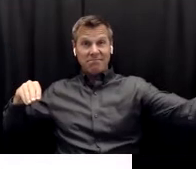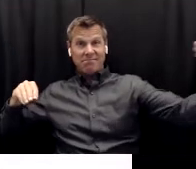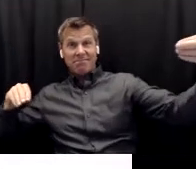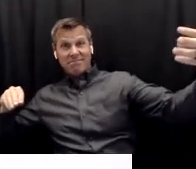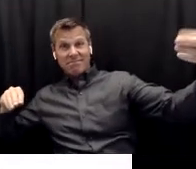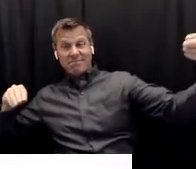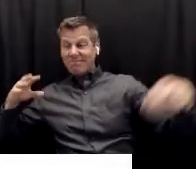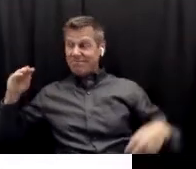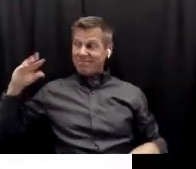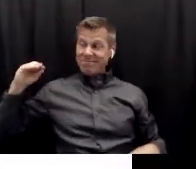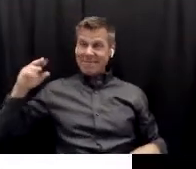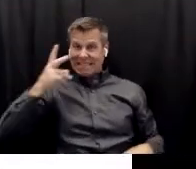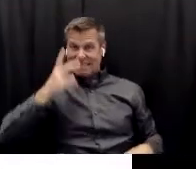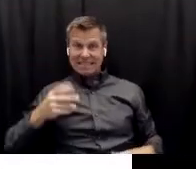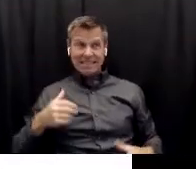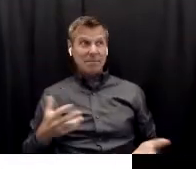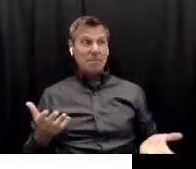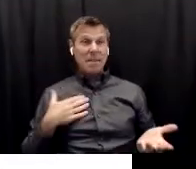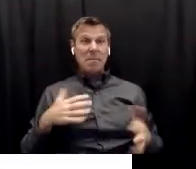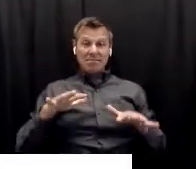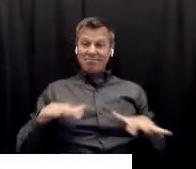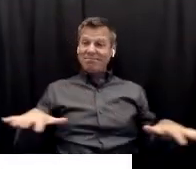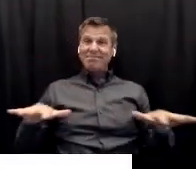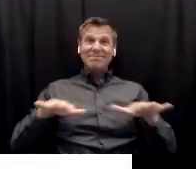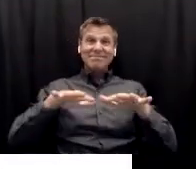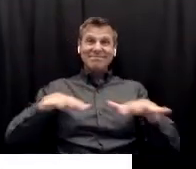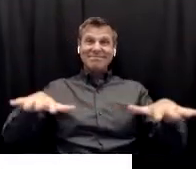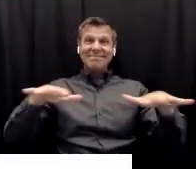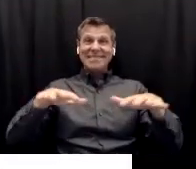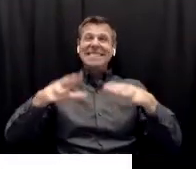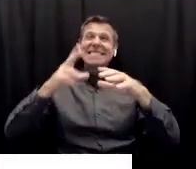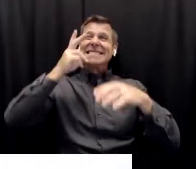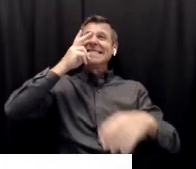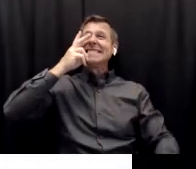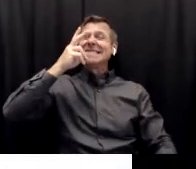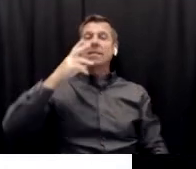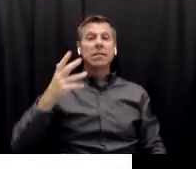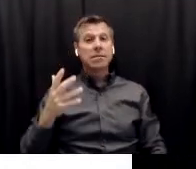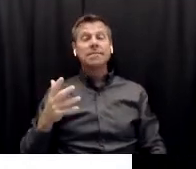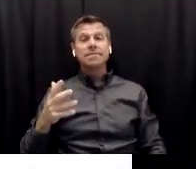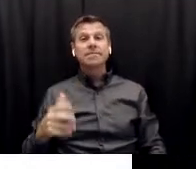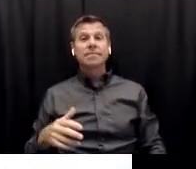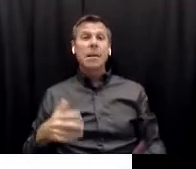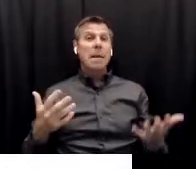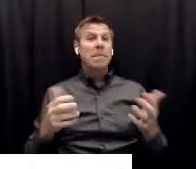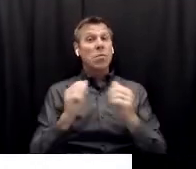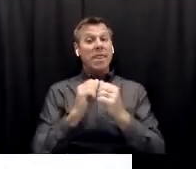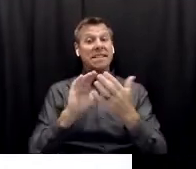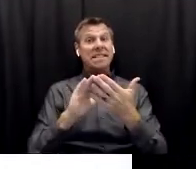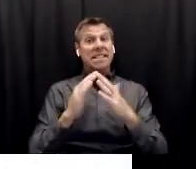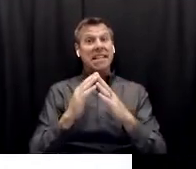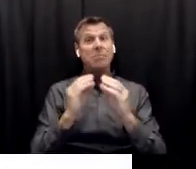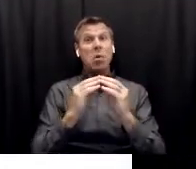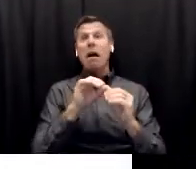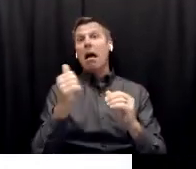here in my vernal pool area. Might be a little bit harder to do within suburbs or within a city.